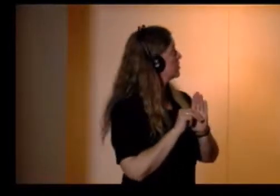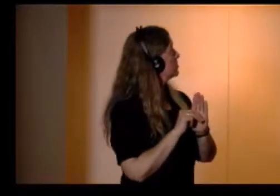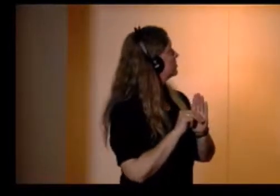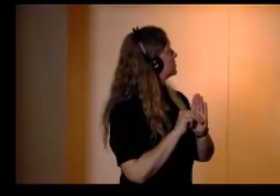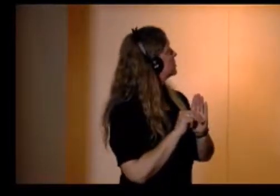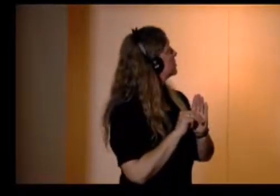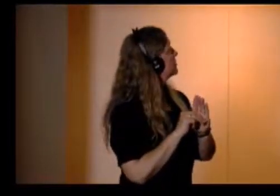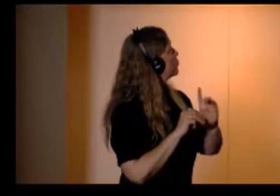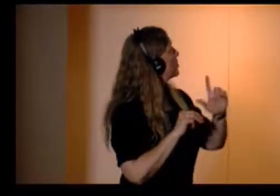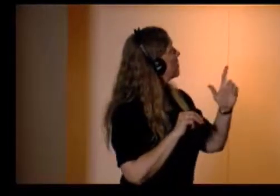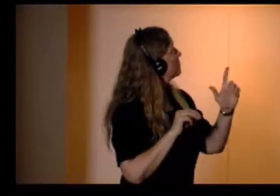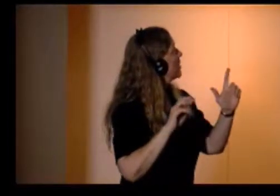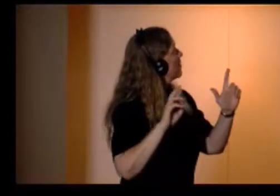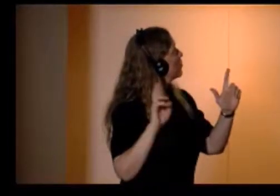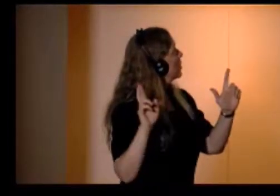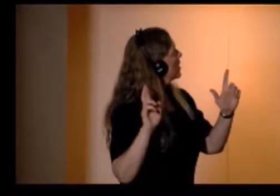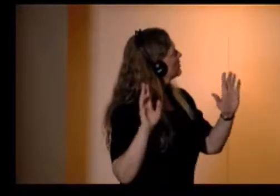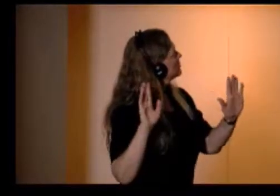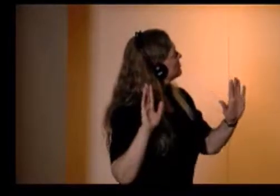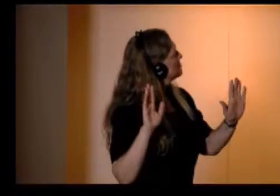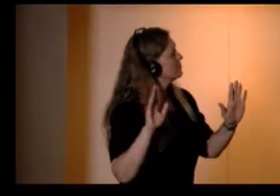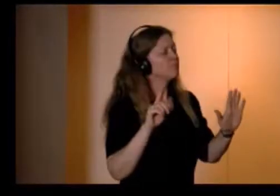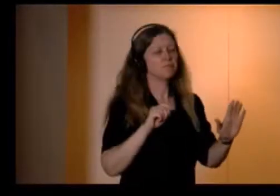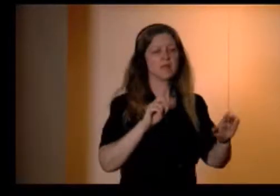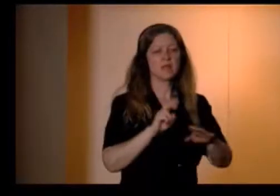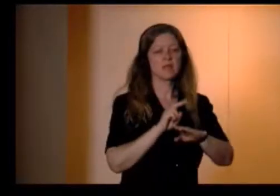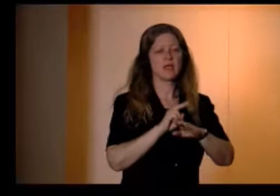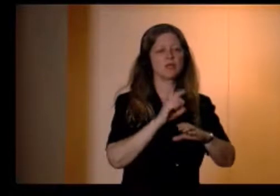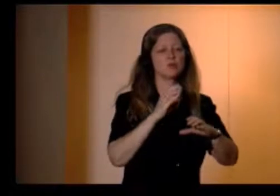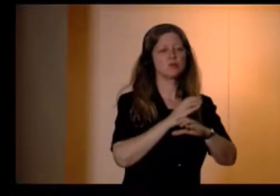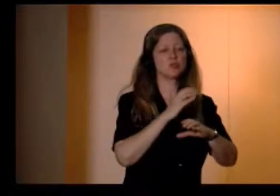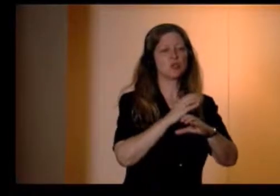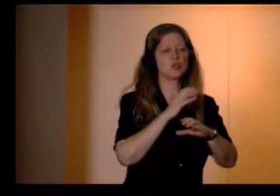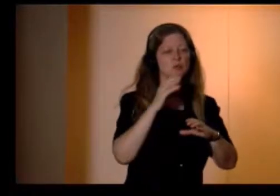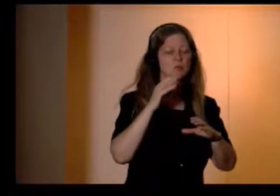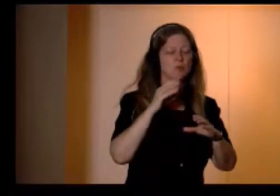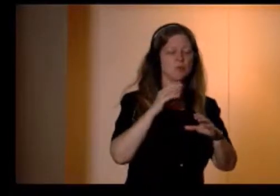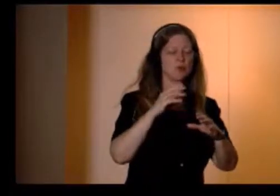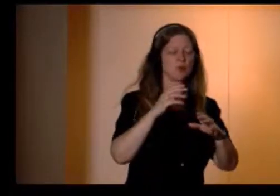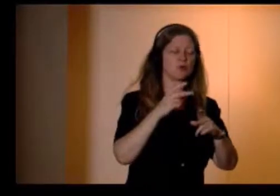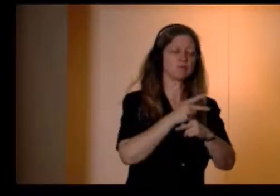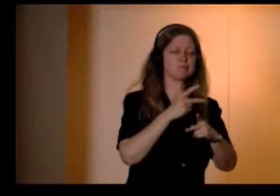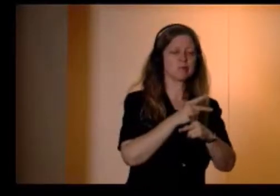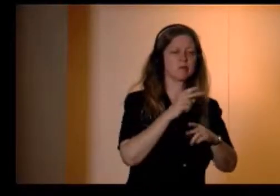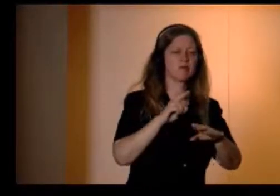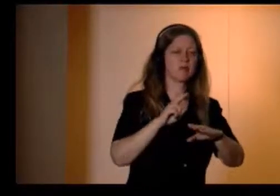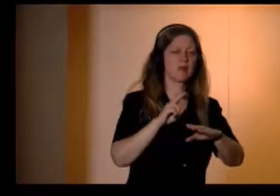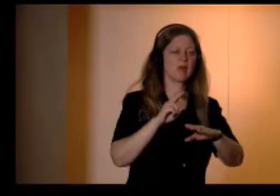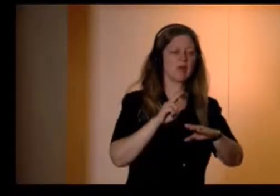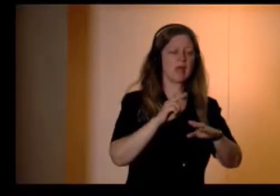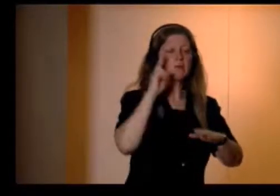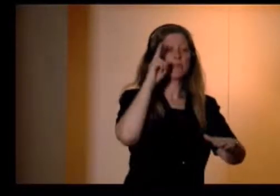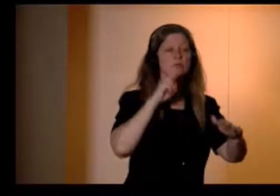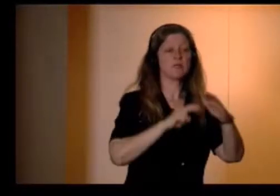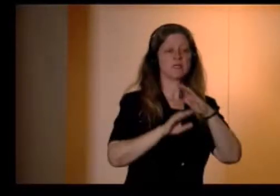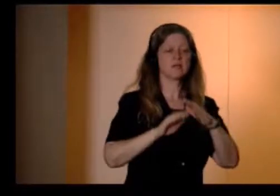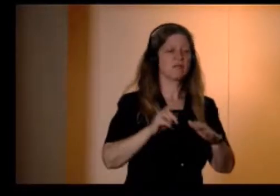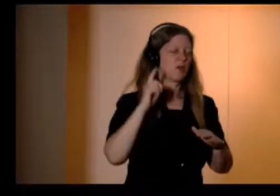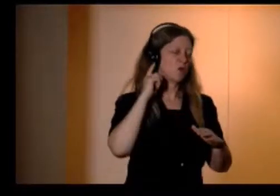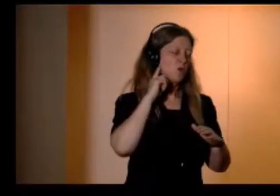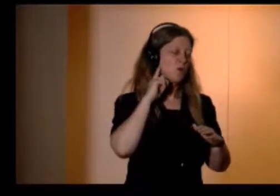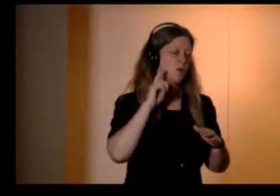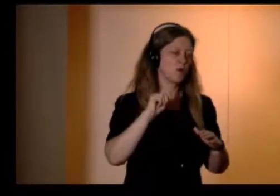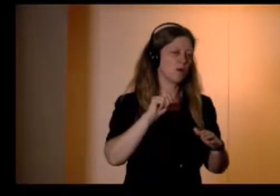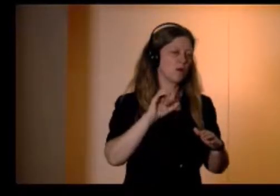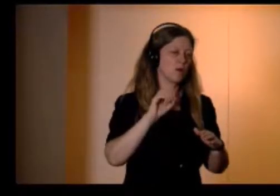to the right, we can use computer methods and predict the acoustic properties, right? So the ear of a bat is an acoustic receiver, and so